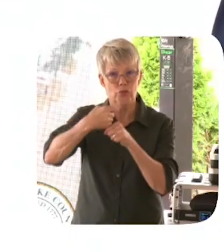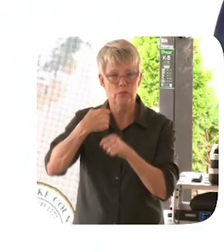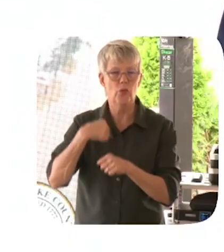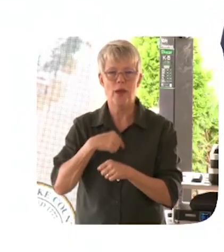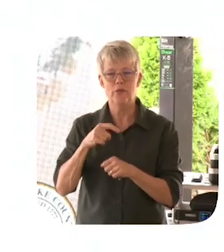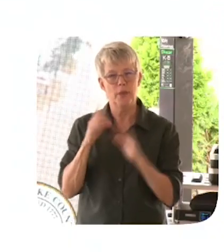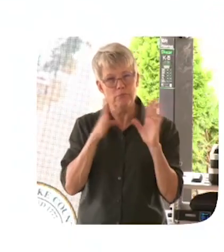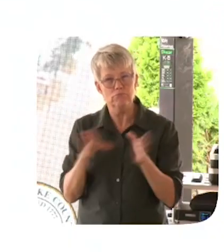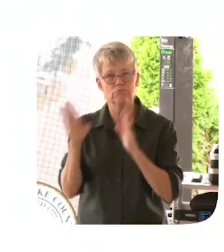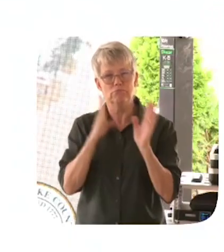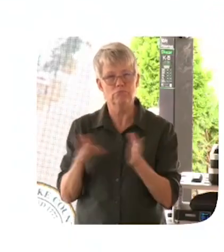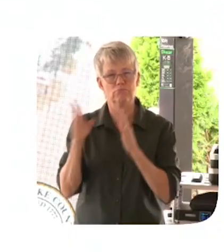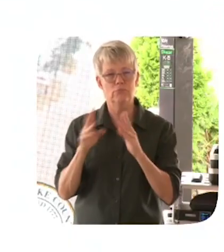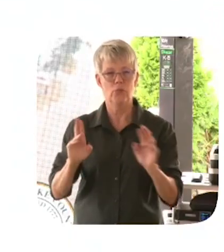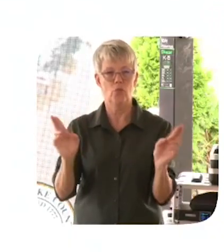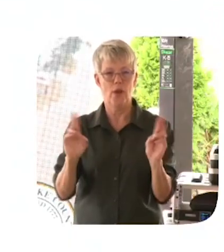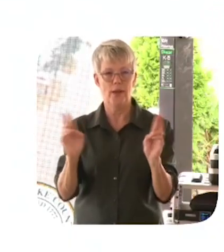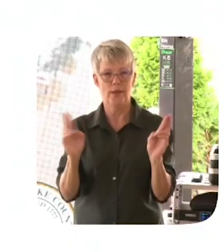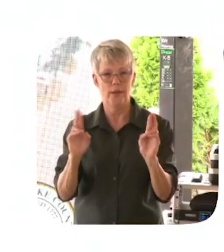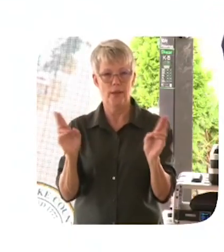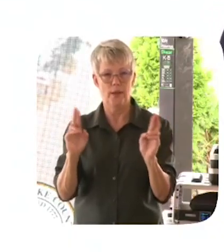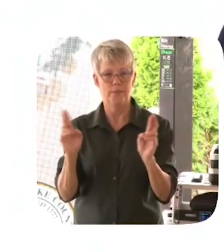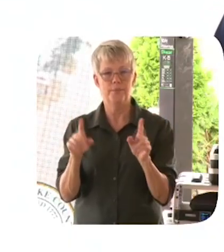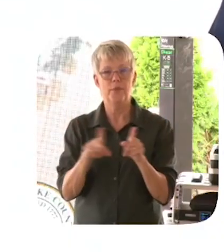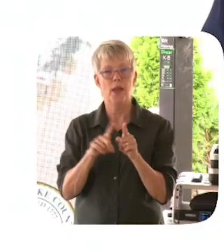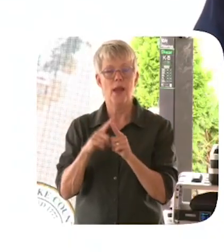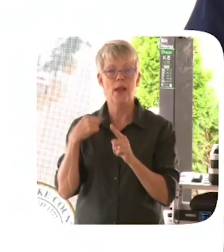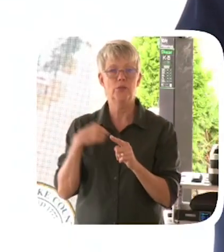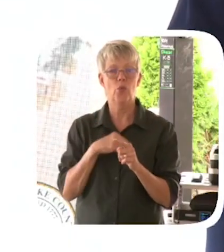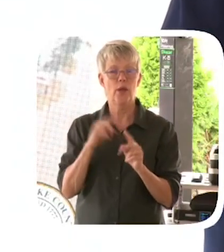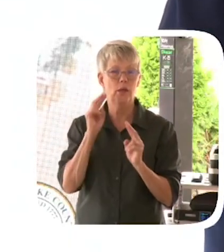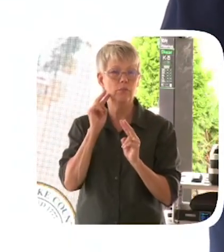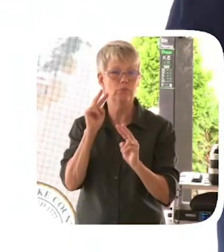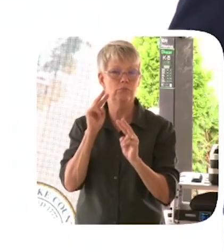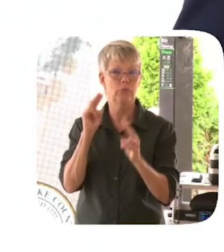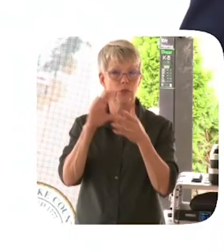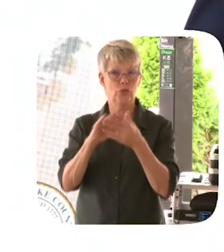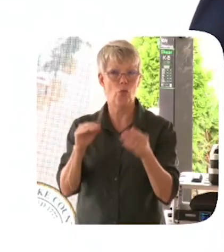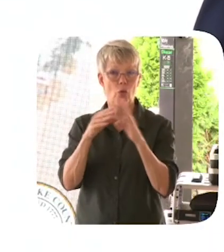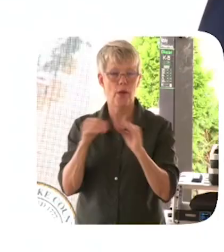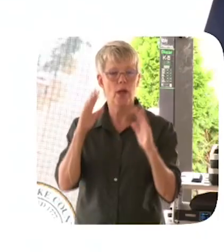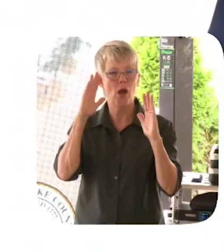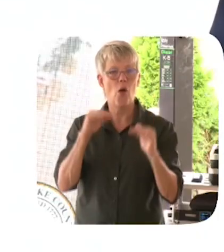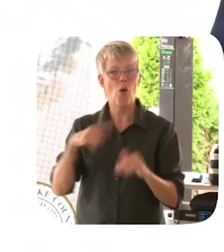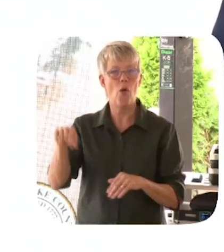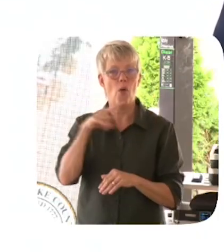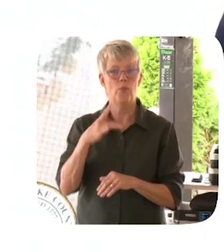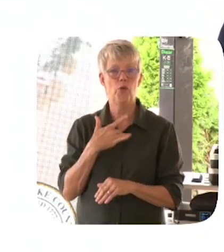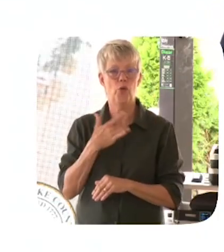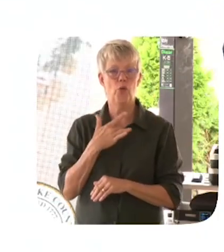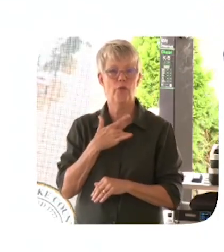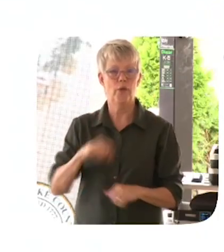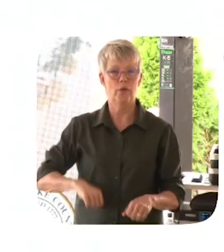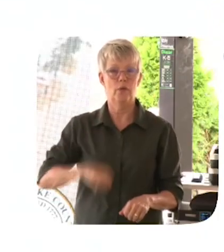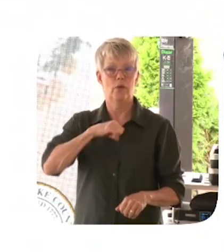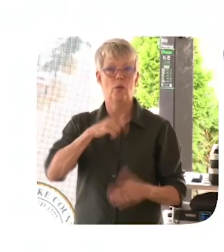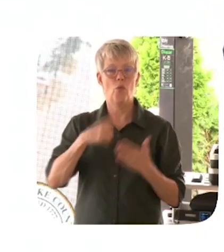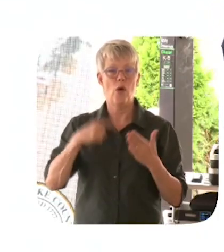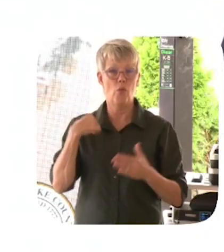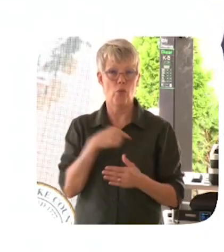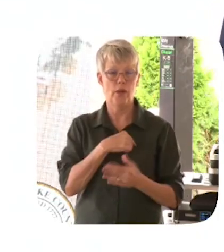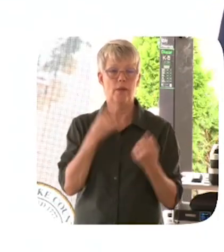ready. Today, as we watch this story unfold, I hope you feel pride in what we've